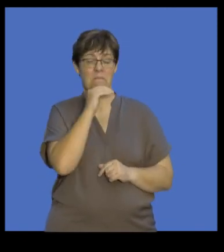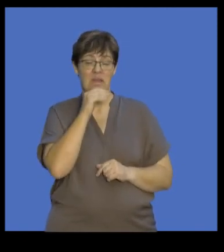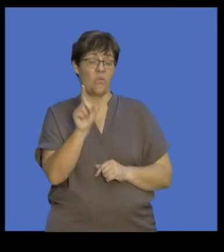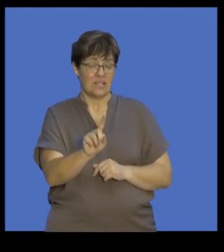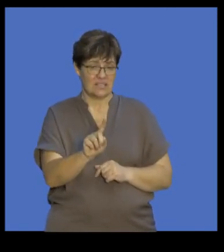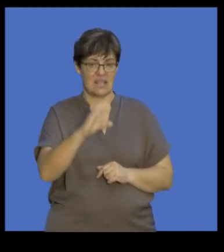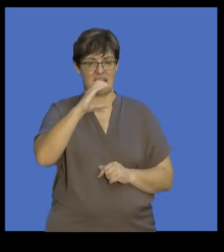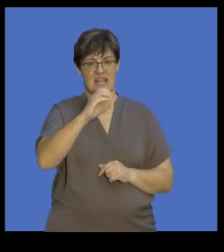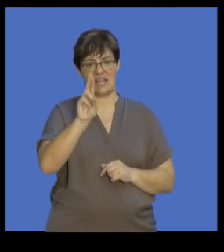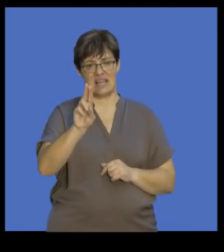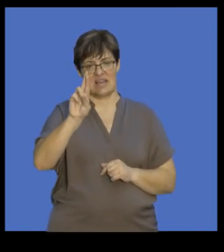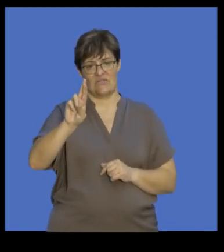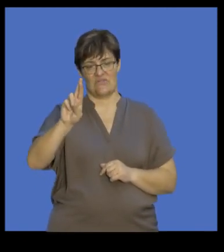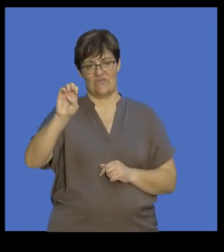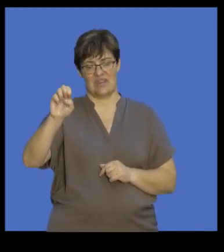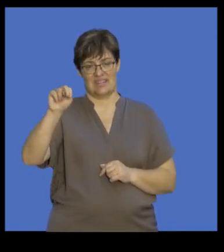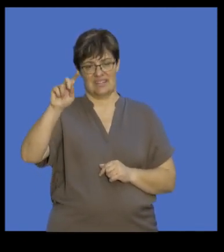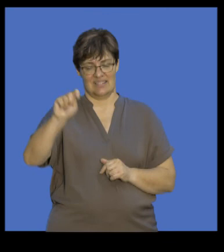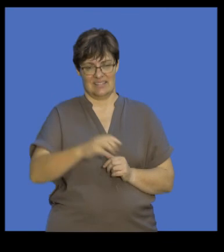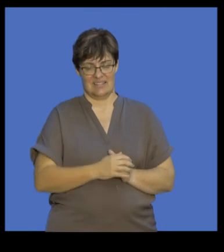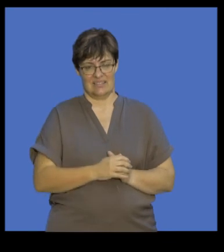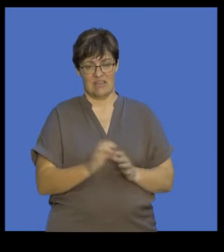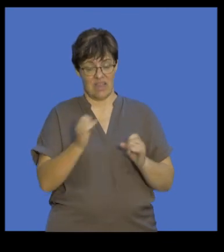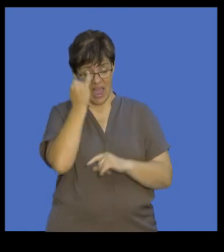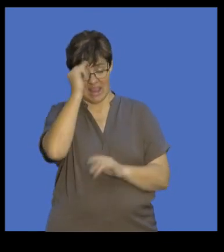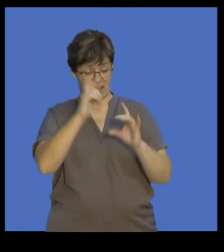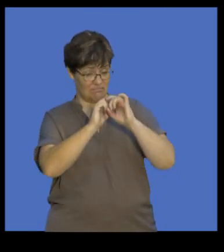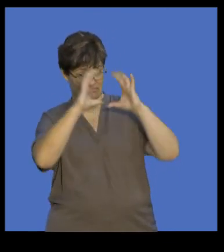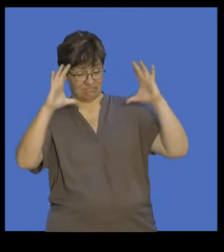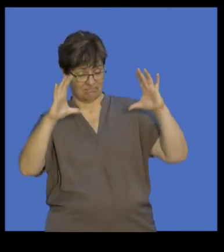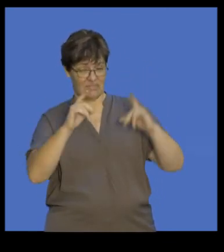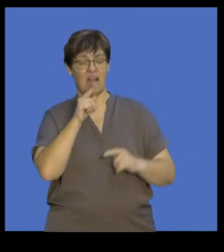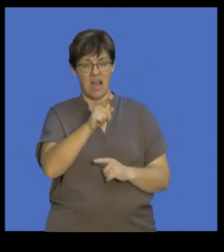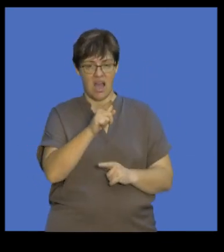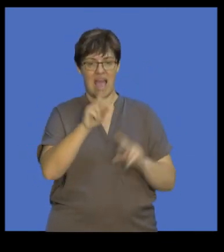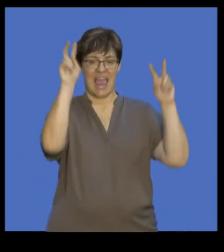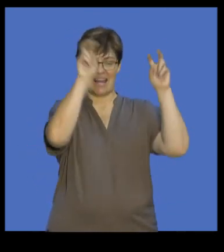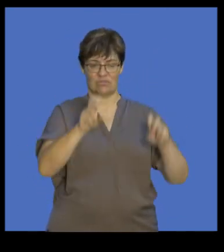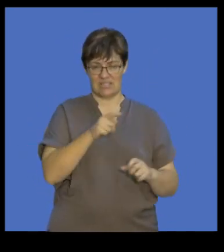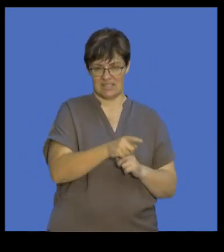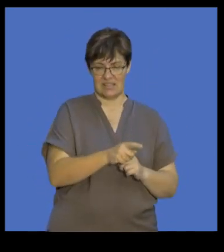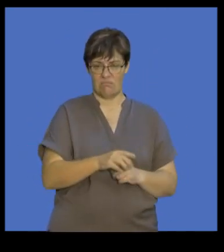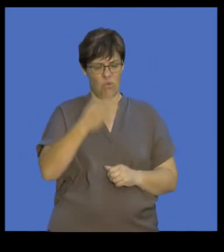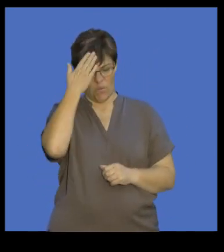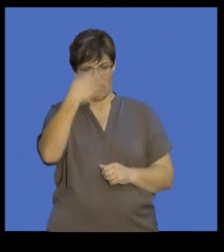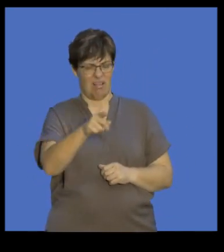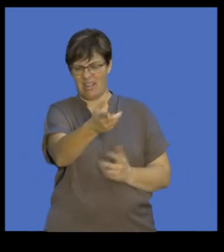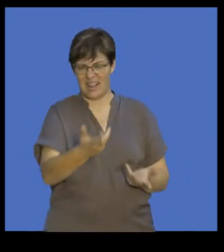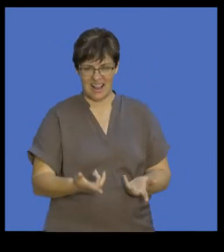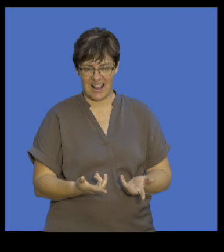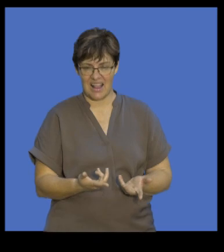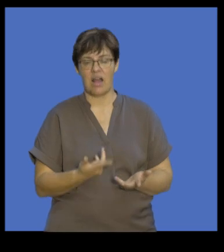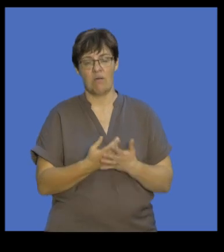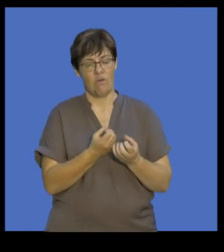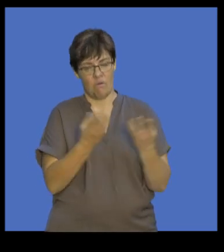what it exactly means when we talk about current. So in as far as the big ideas that have got to do with